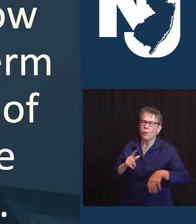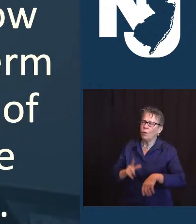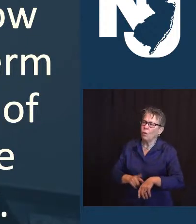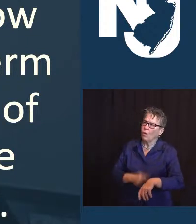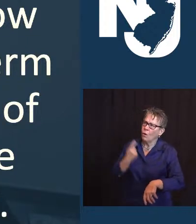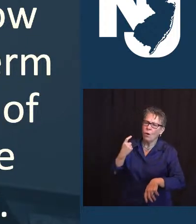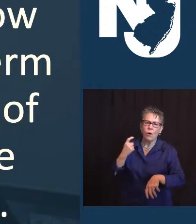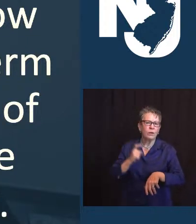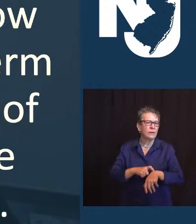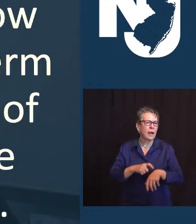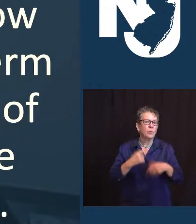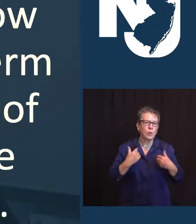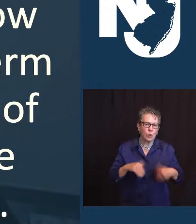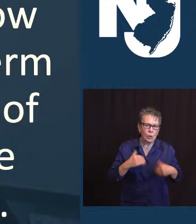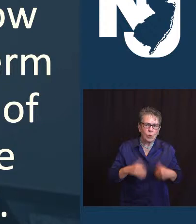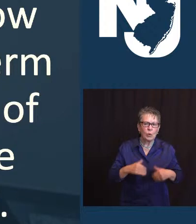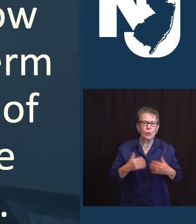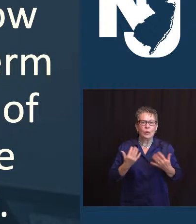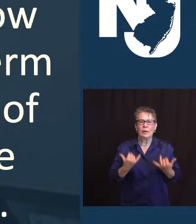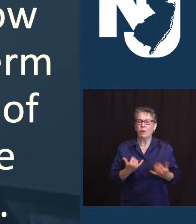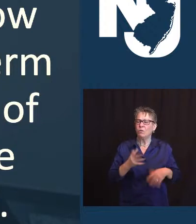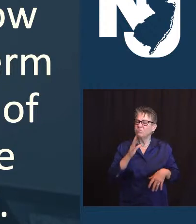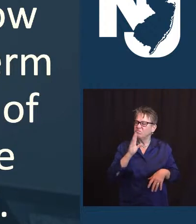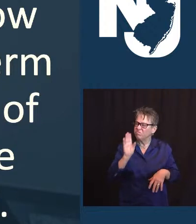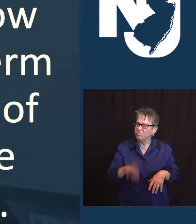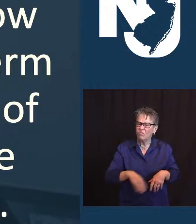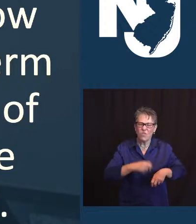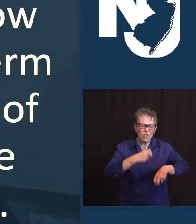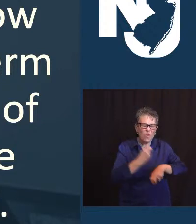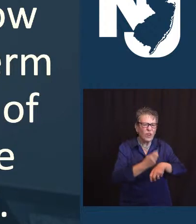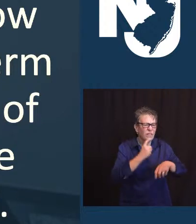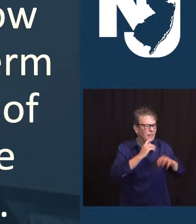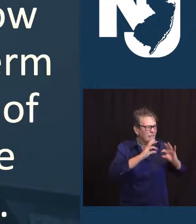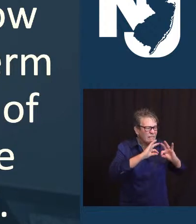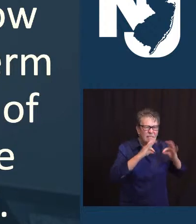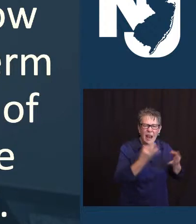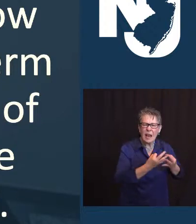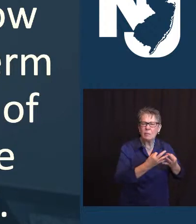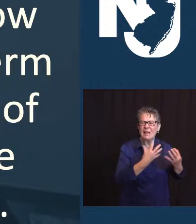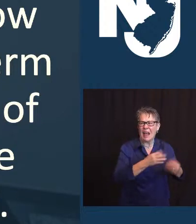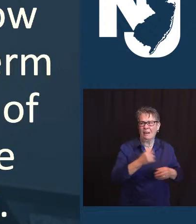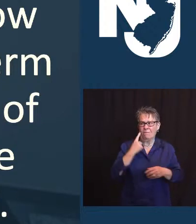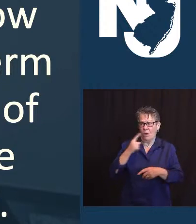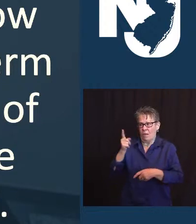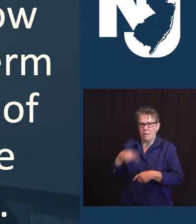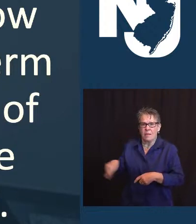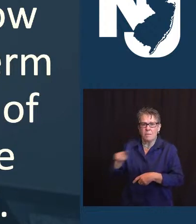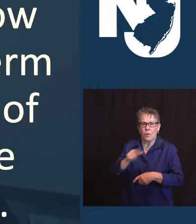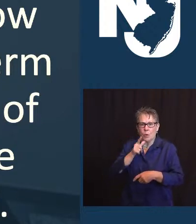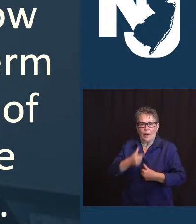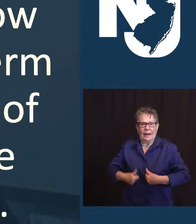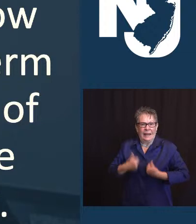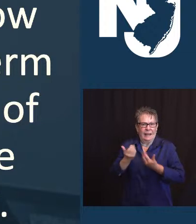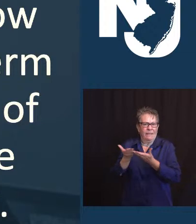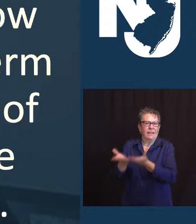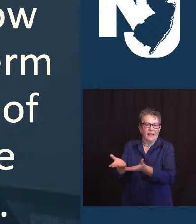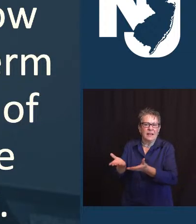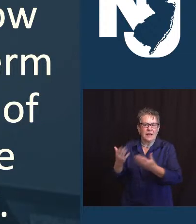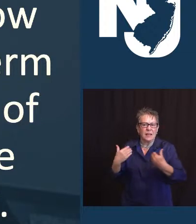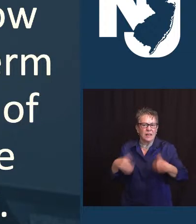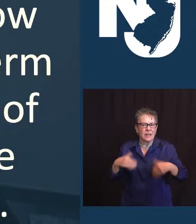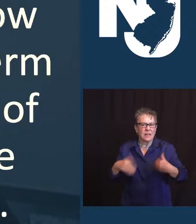also on their families. Under this new guidance, long-term care centers in regions with a low or moderate